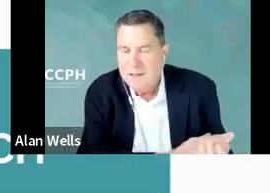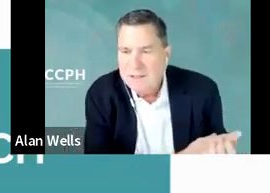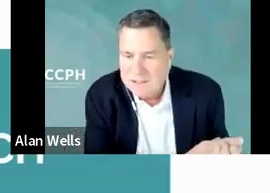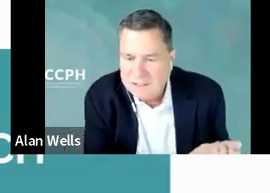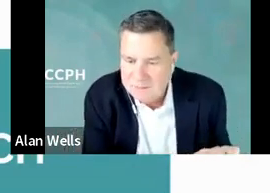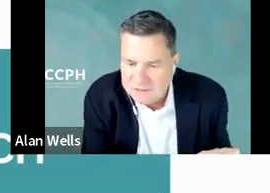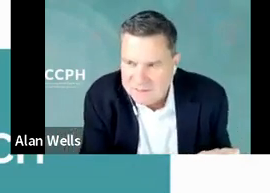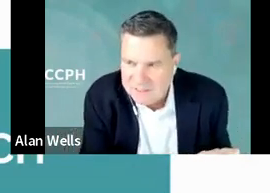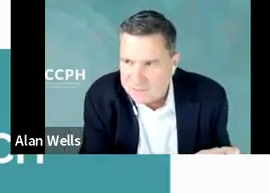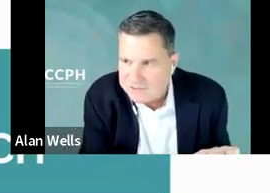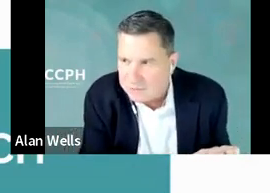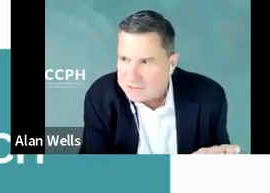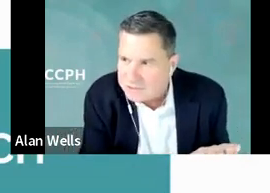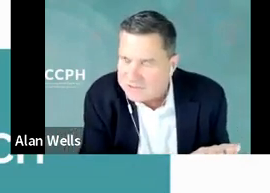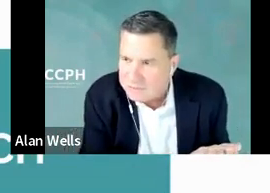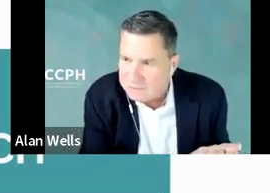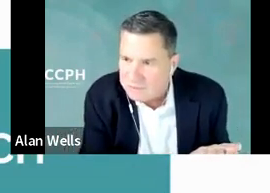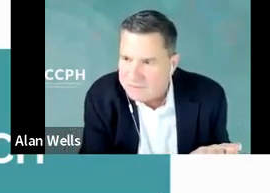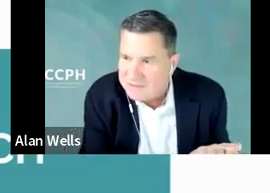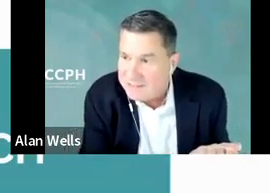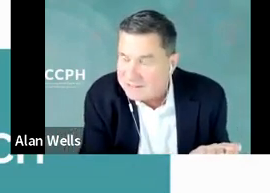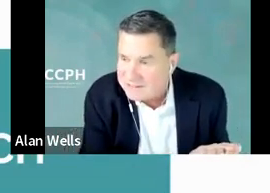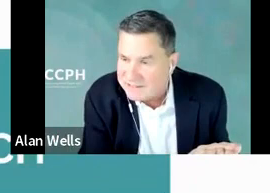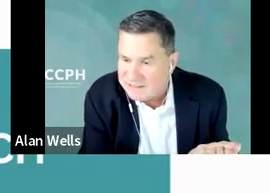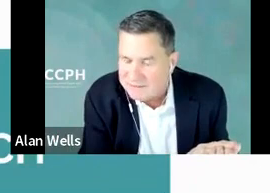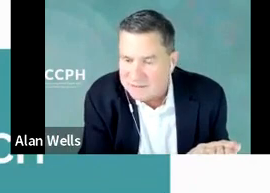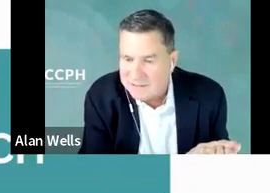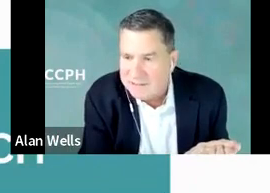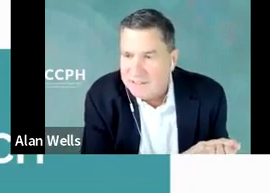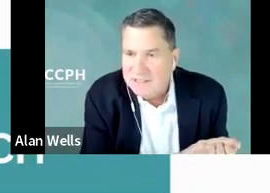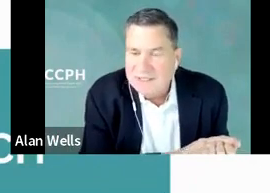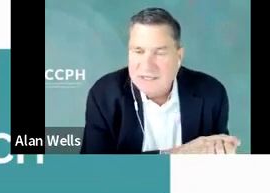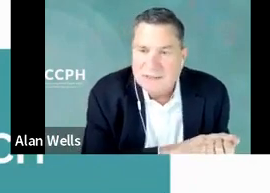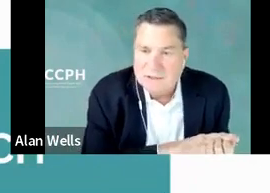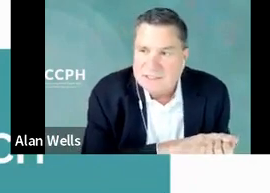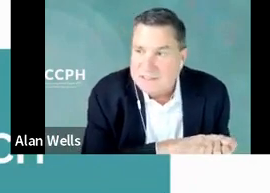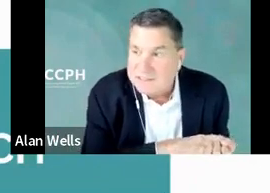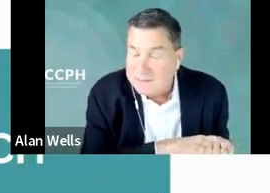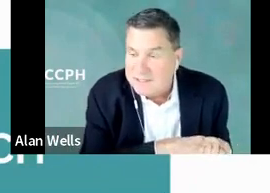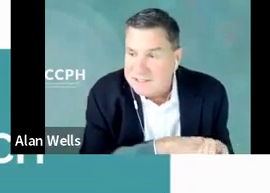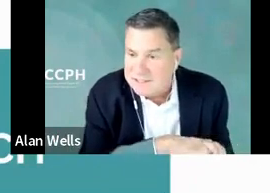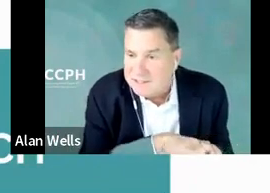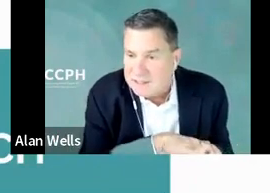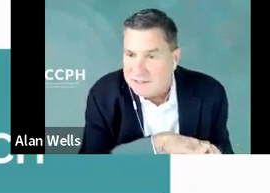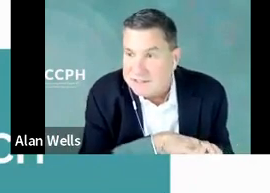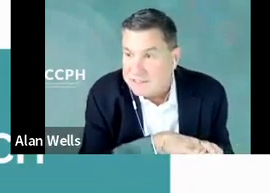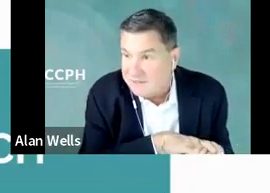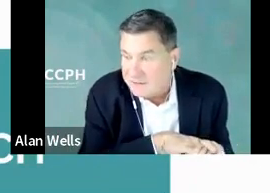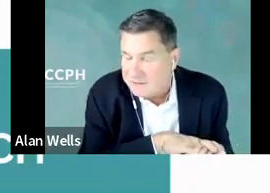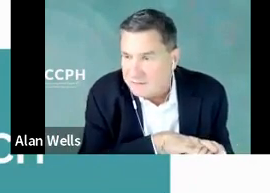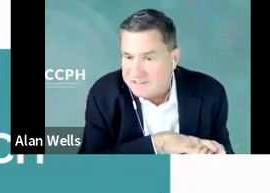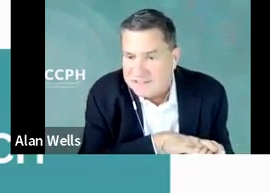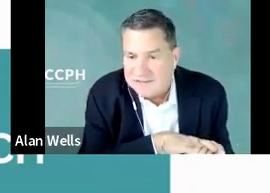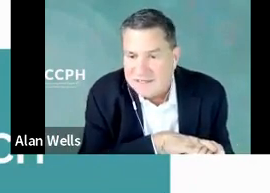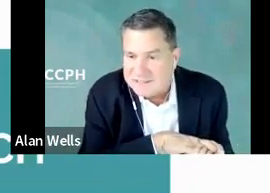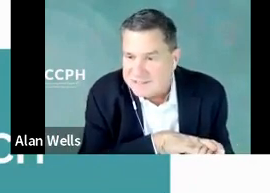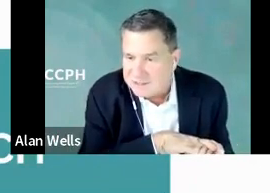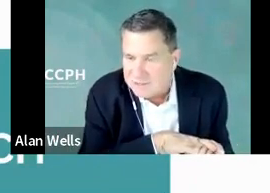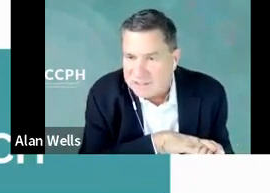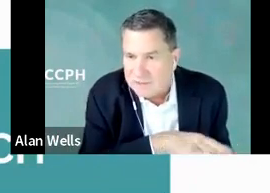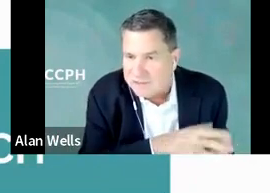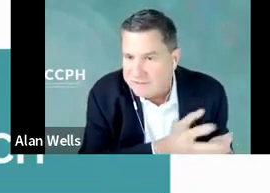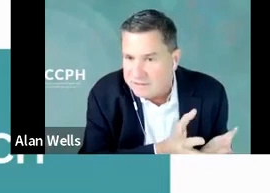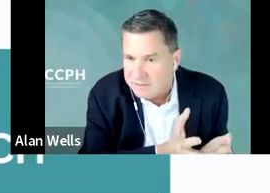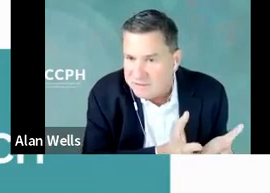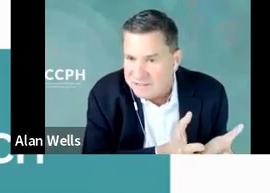off. Community-based research looks for improvement that is sustainability. It looks at dissemination of knowledge and evaluation that